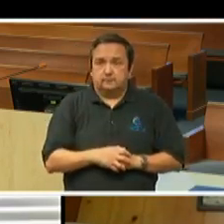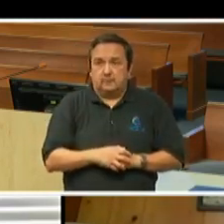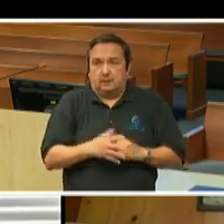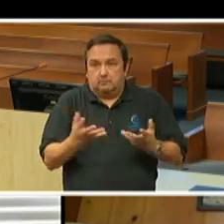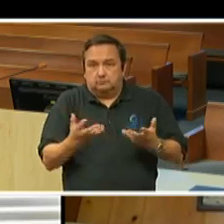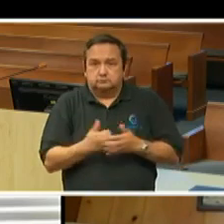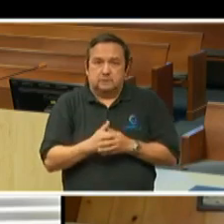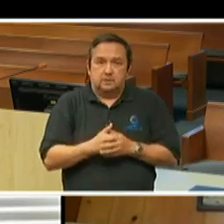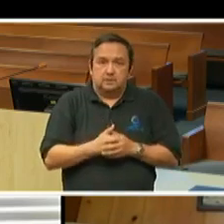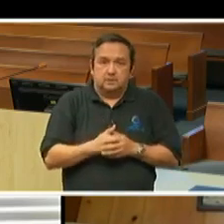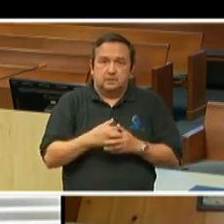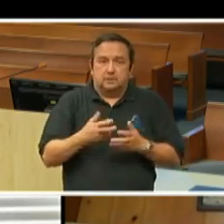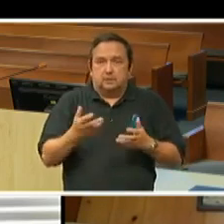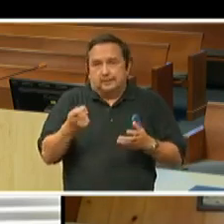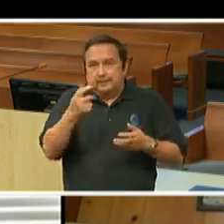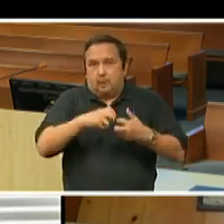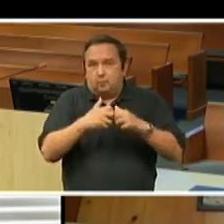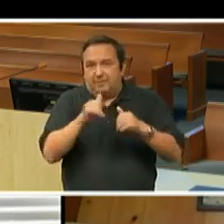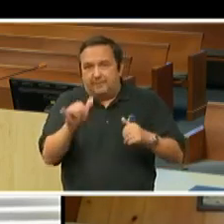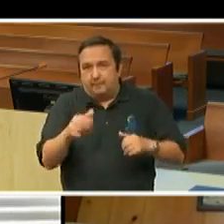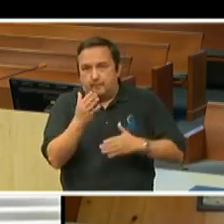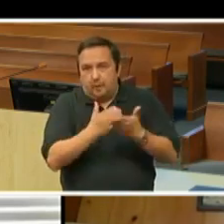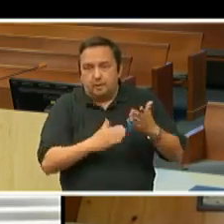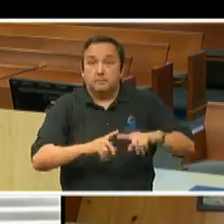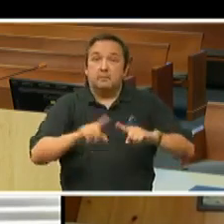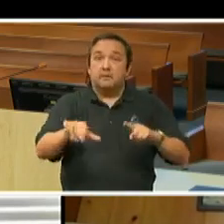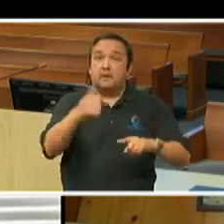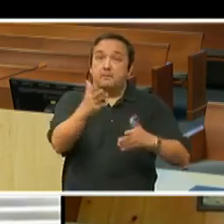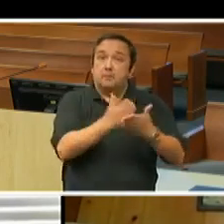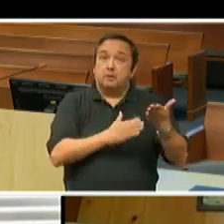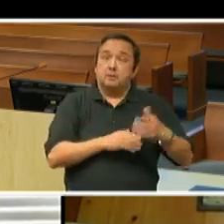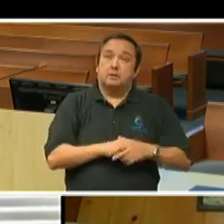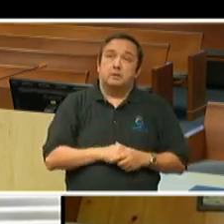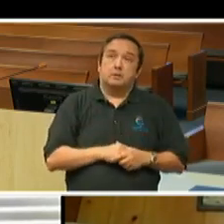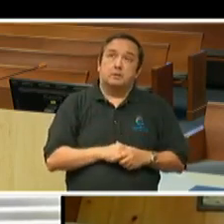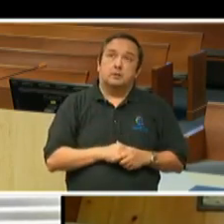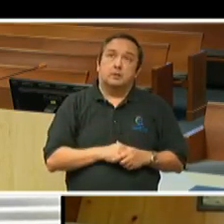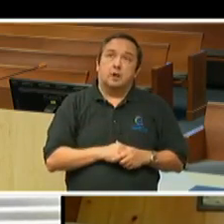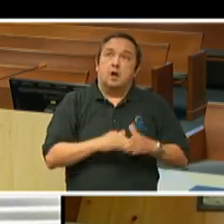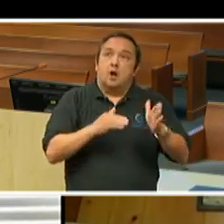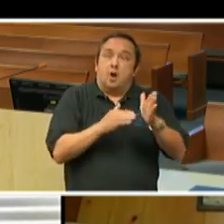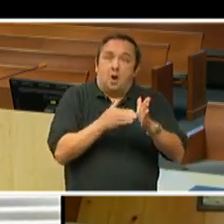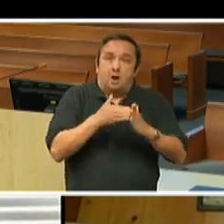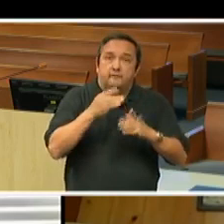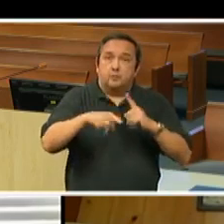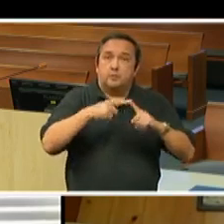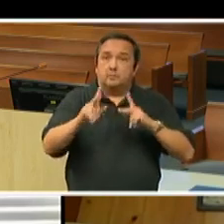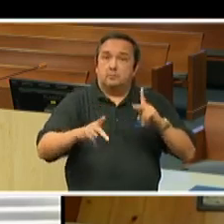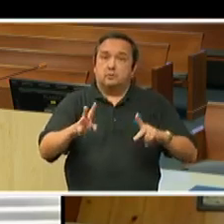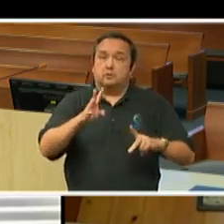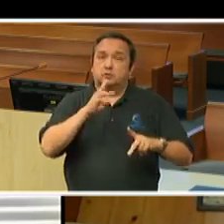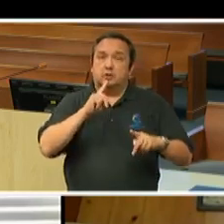have as big a problem with that part of it. But the other is that often when people speak in a public